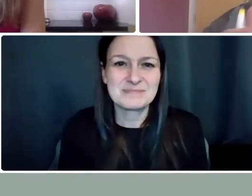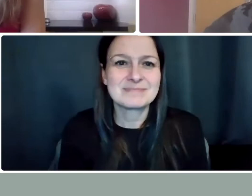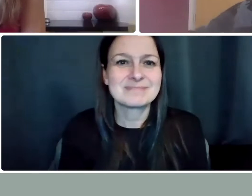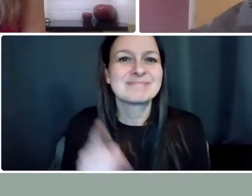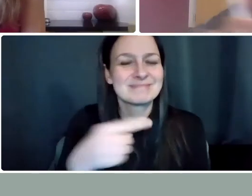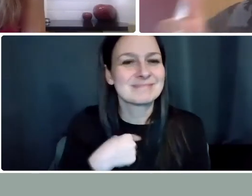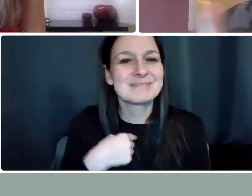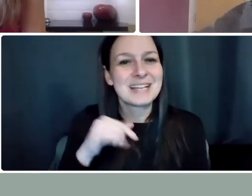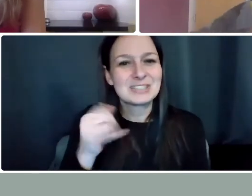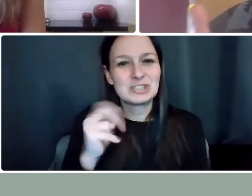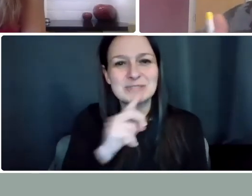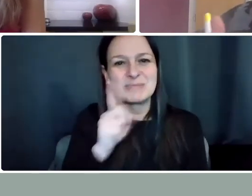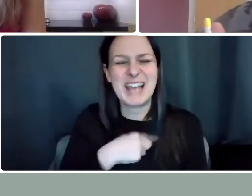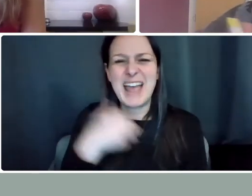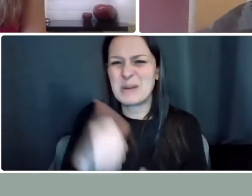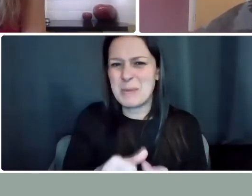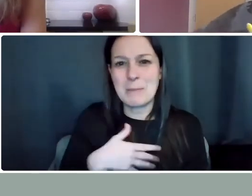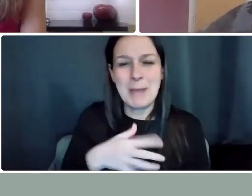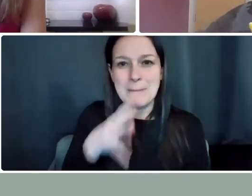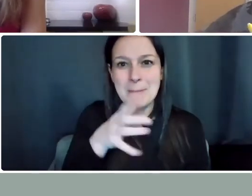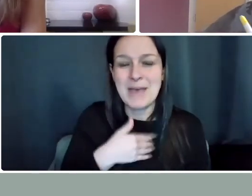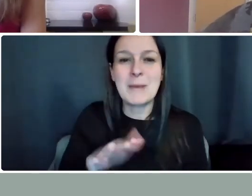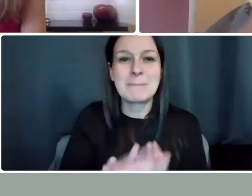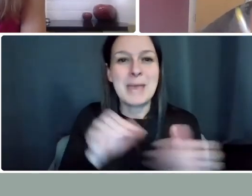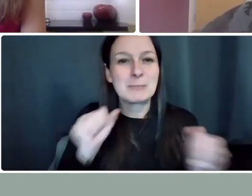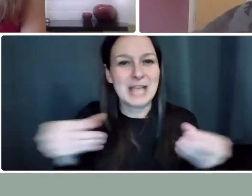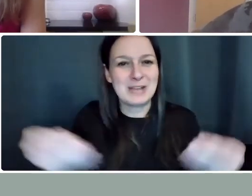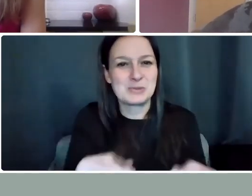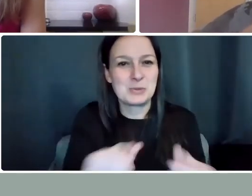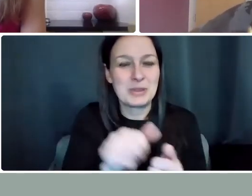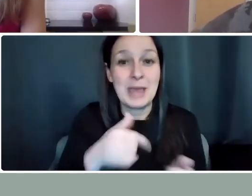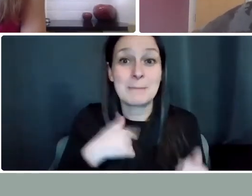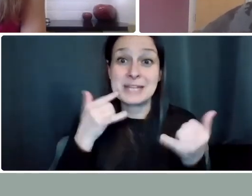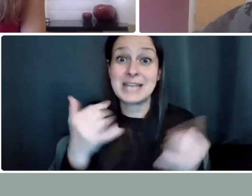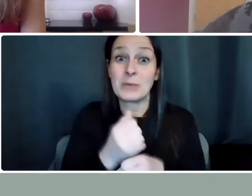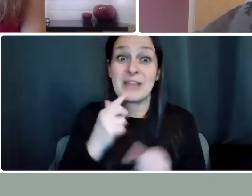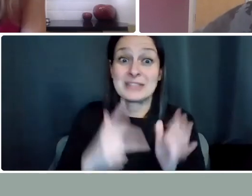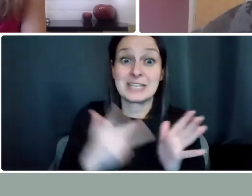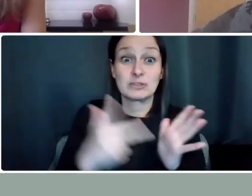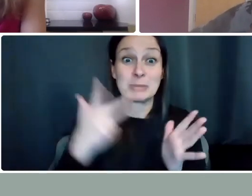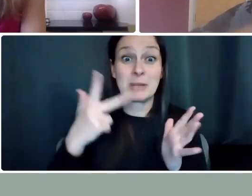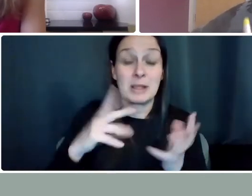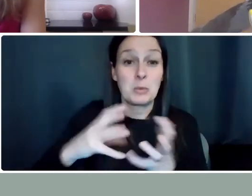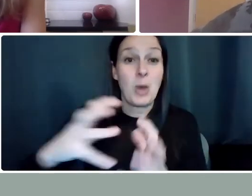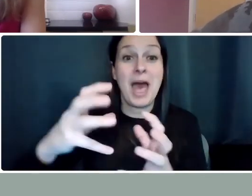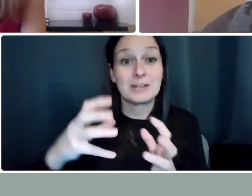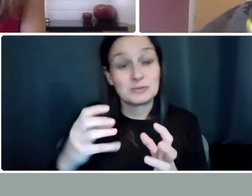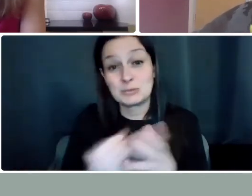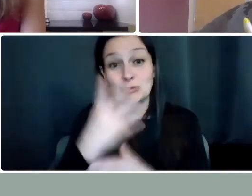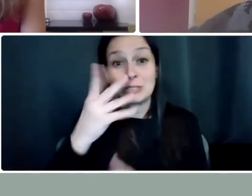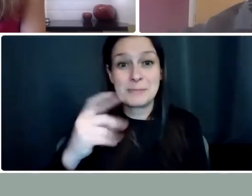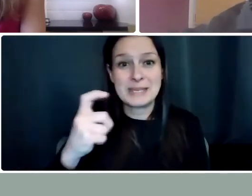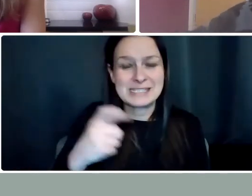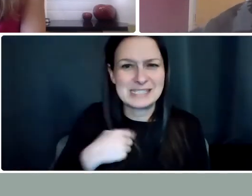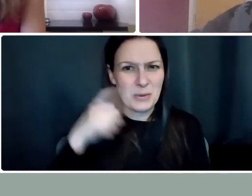I have memories of my mom having paper towels with that. But now we all get this triple washed spring mix, and I